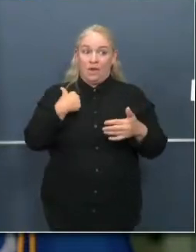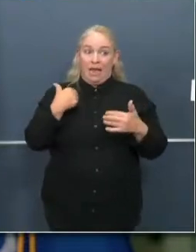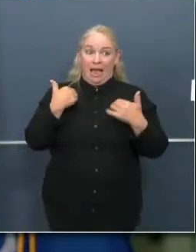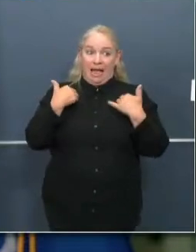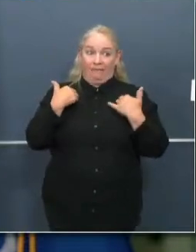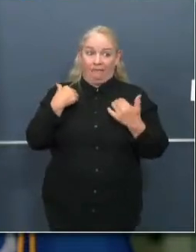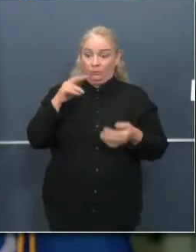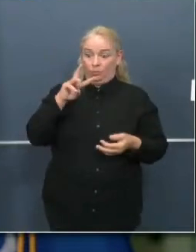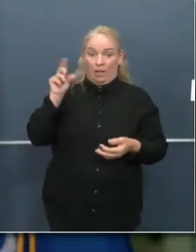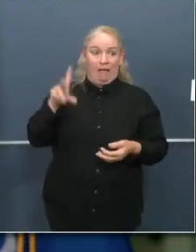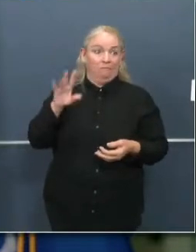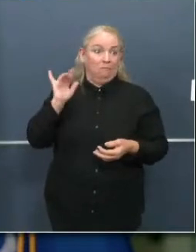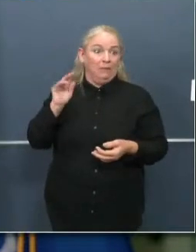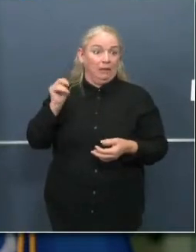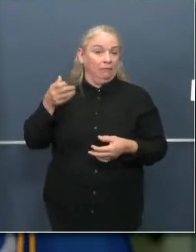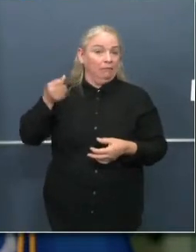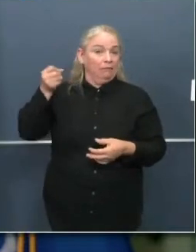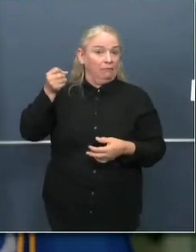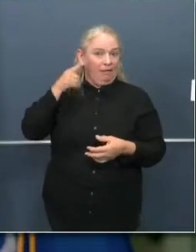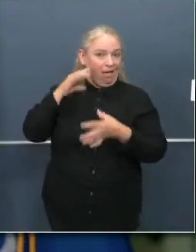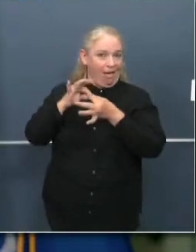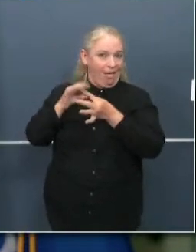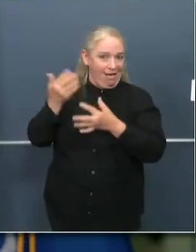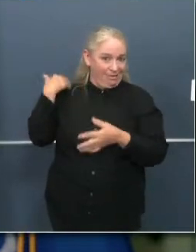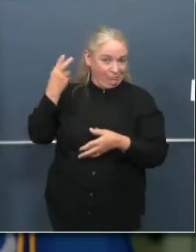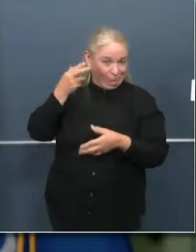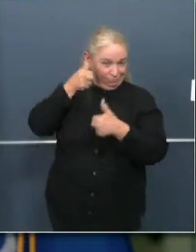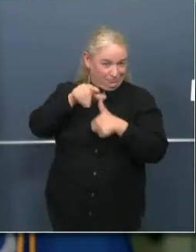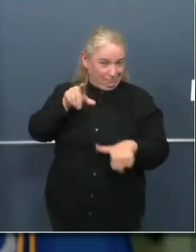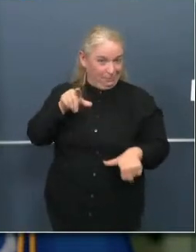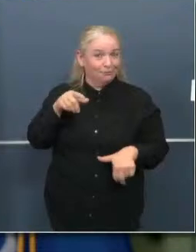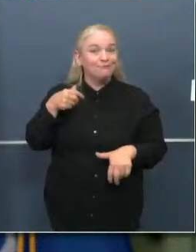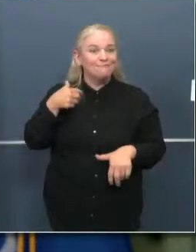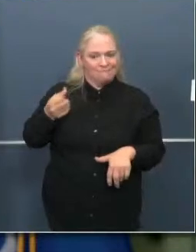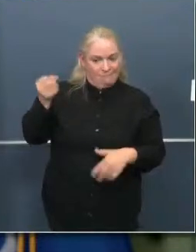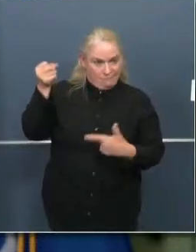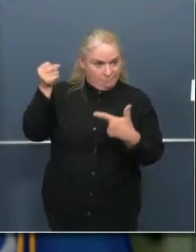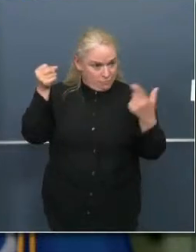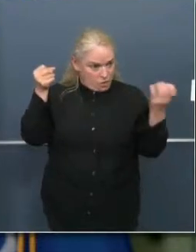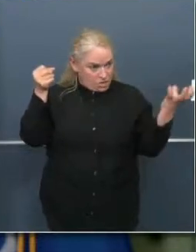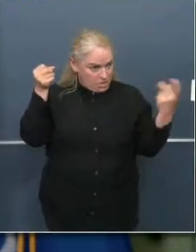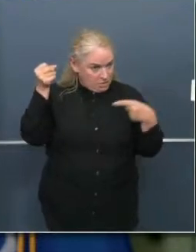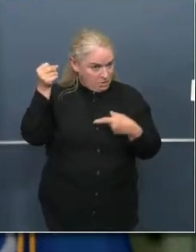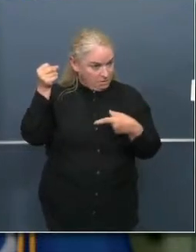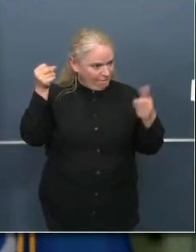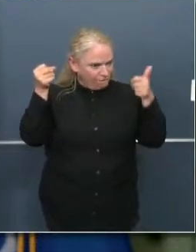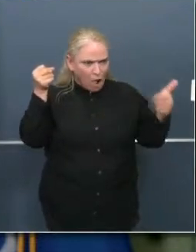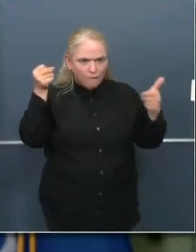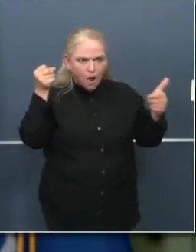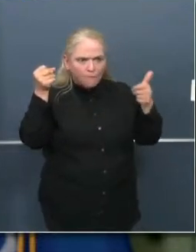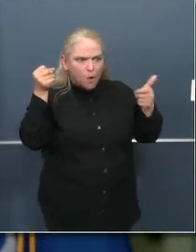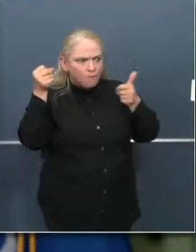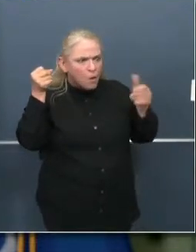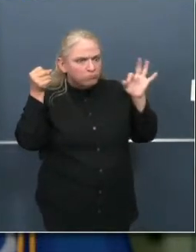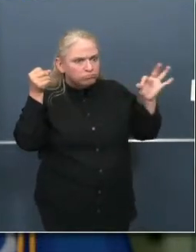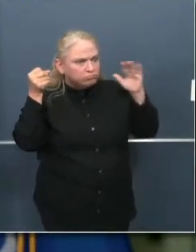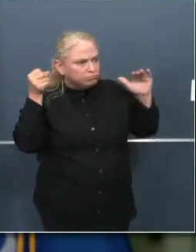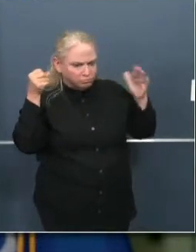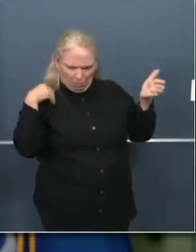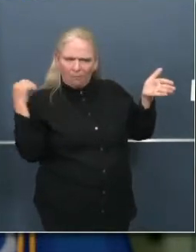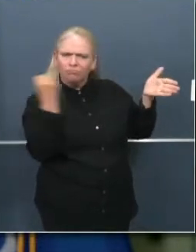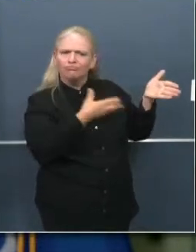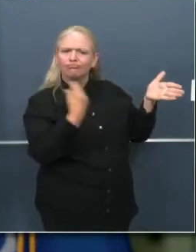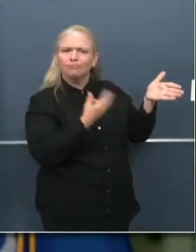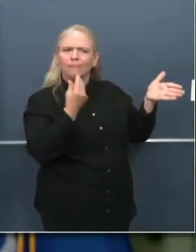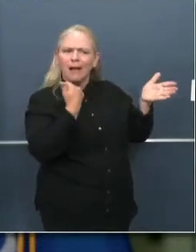sheriffs are doing the right things. But those that want to be a little more obstinate and unwilling to do what they're legally responsible to